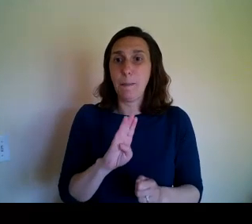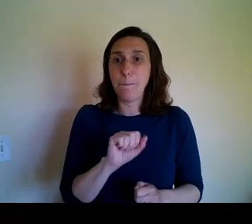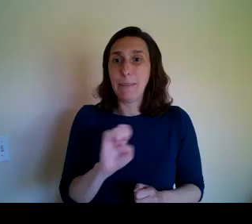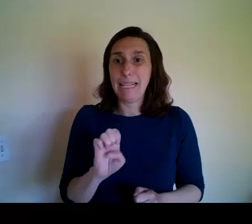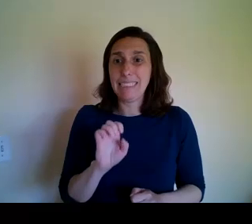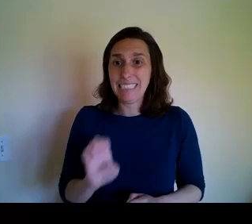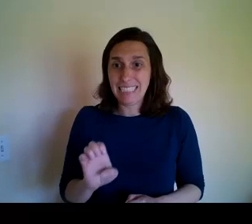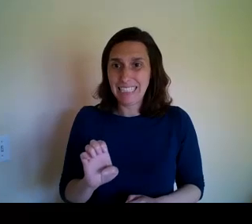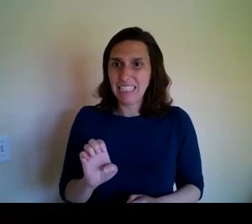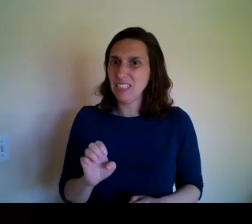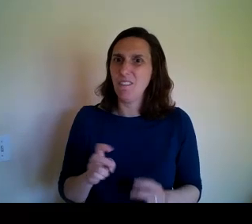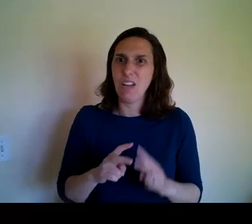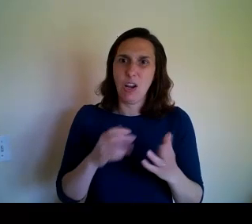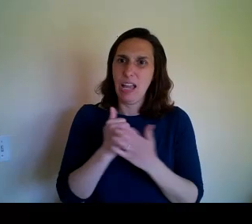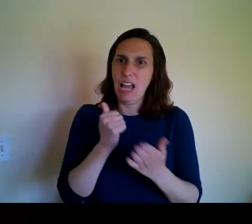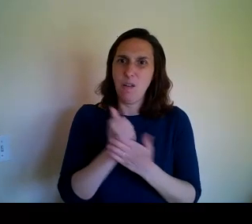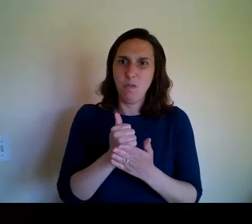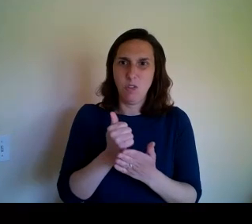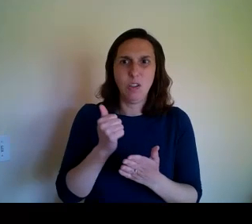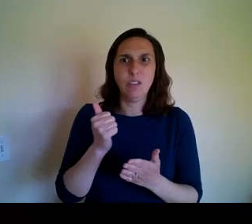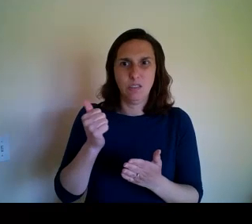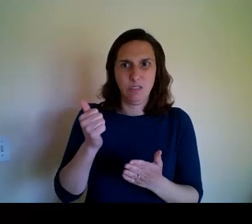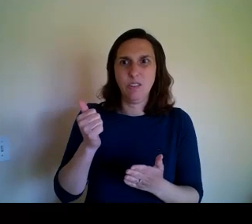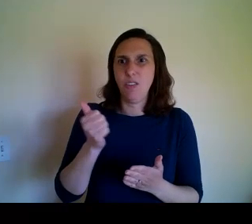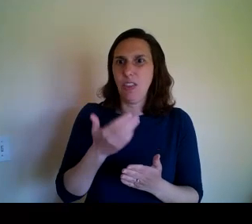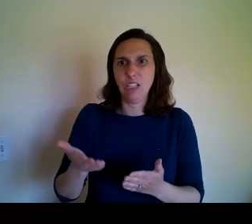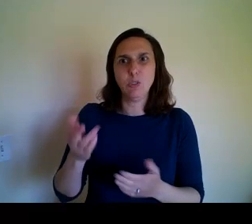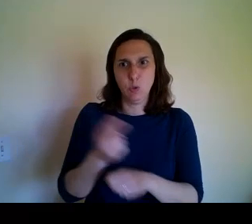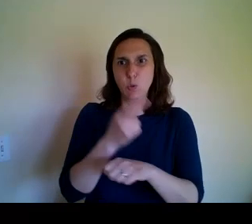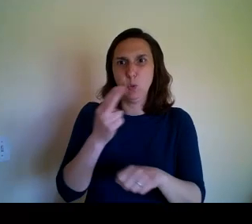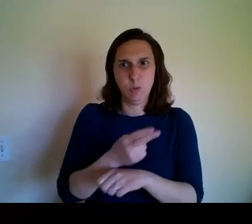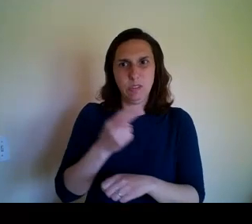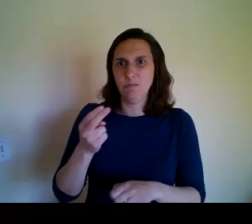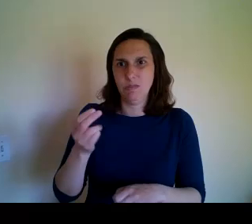useful things you can exploit.